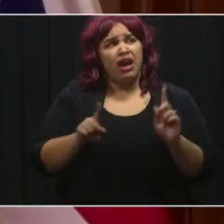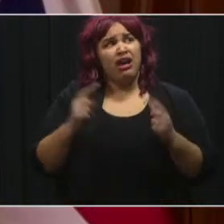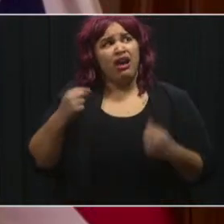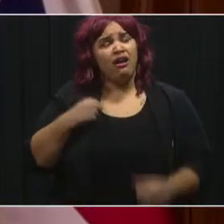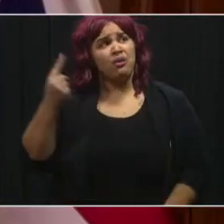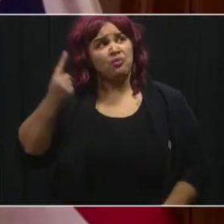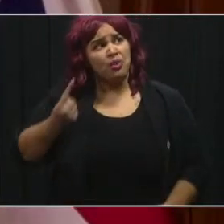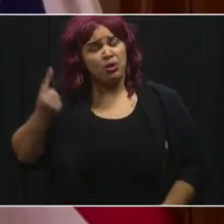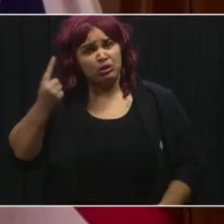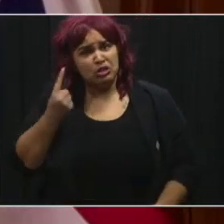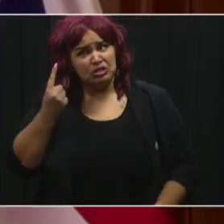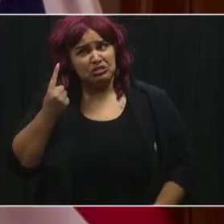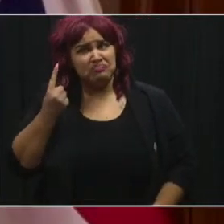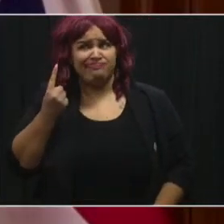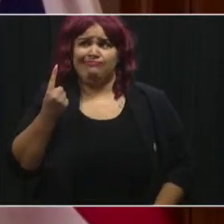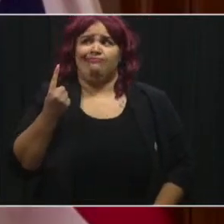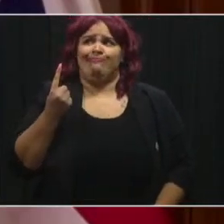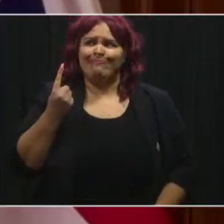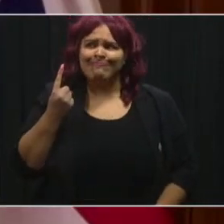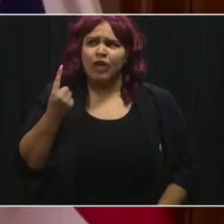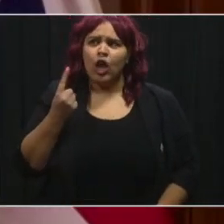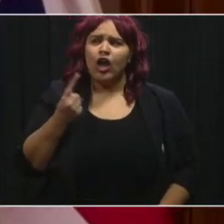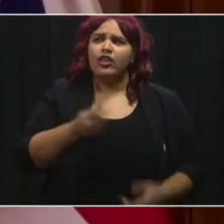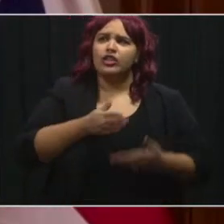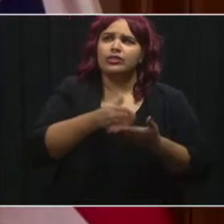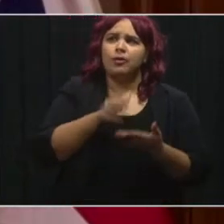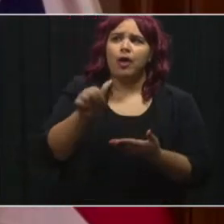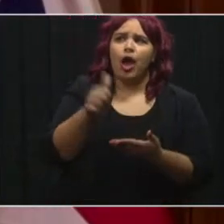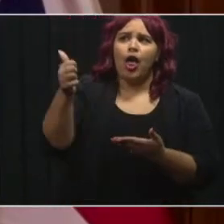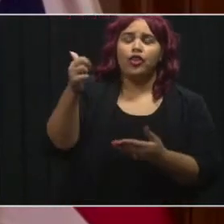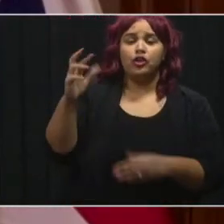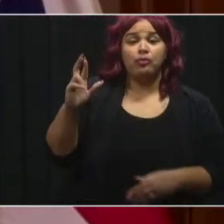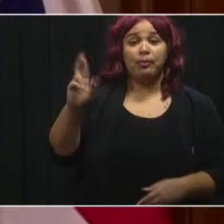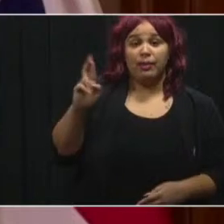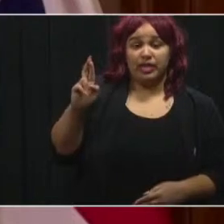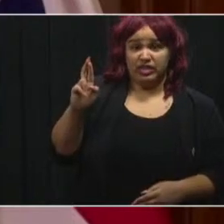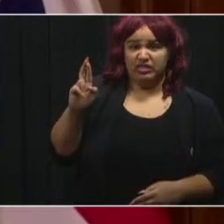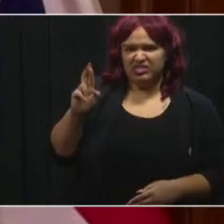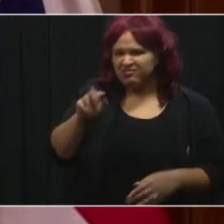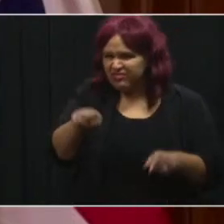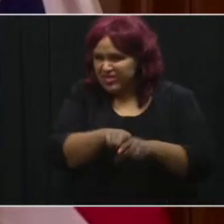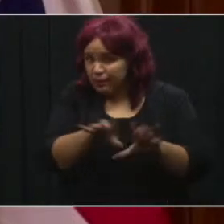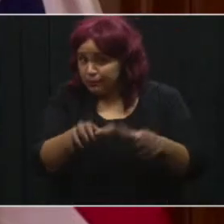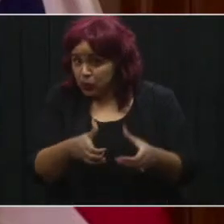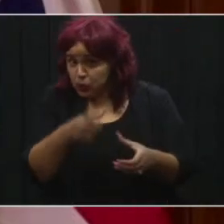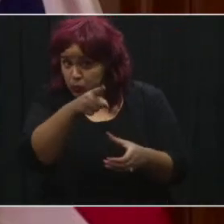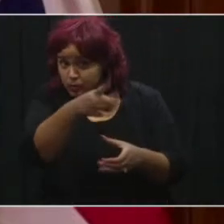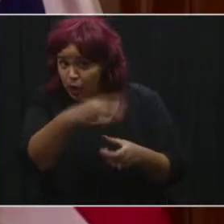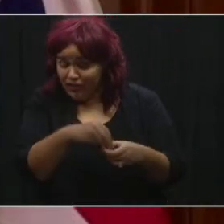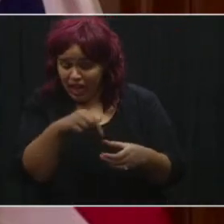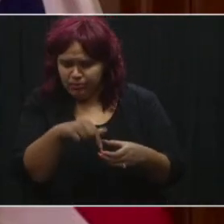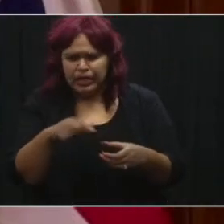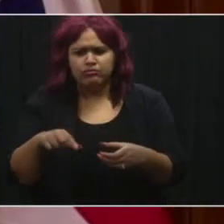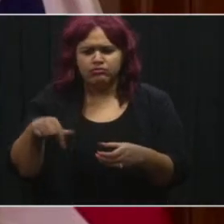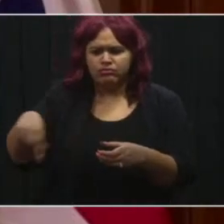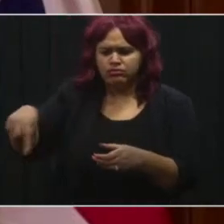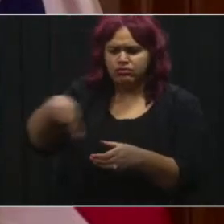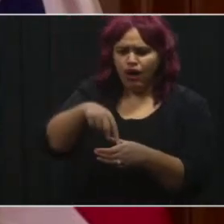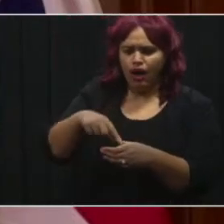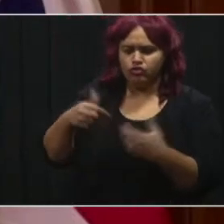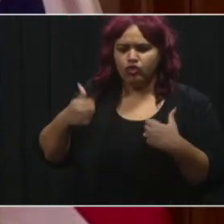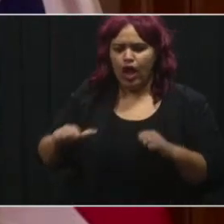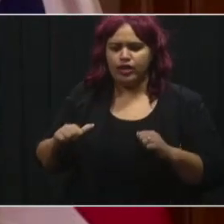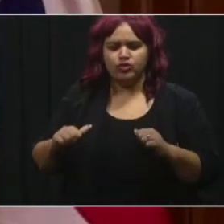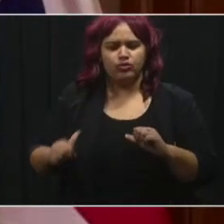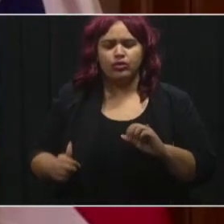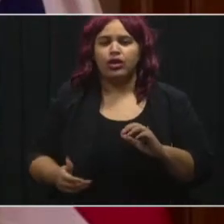been working, actively to try to make vaccine mandates, to ban vaccine mandates,